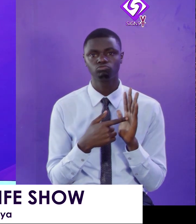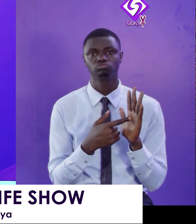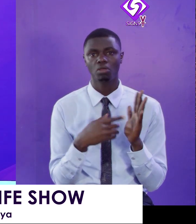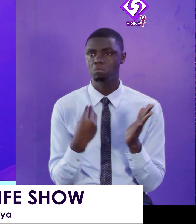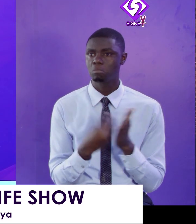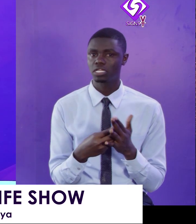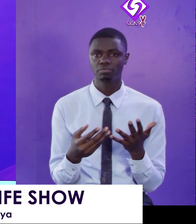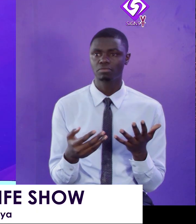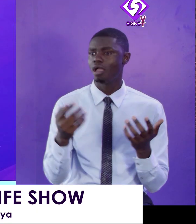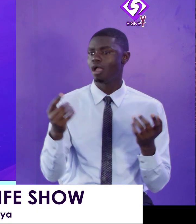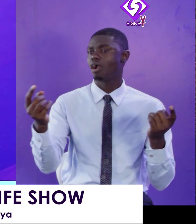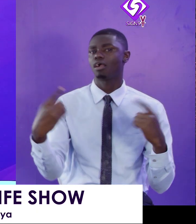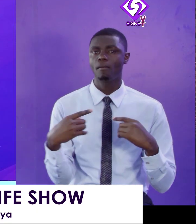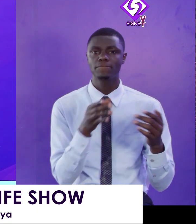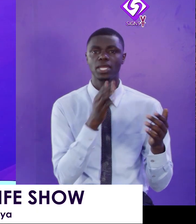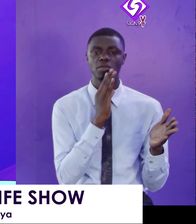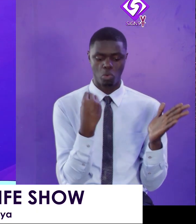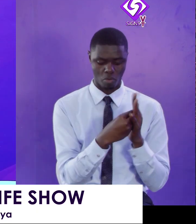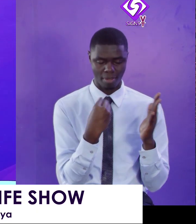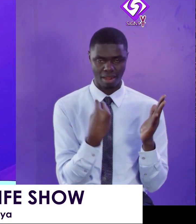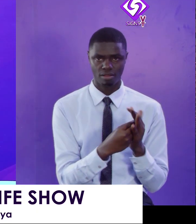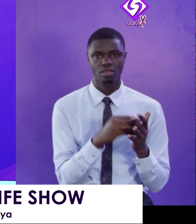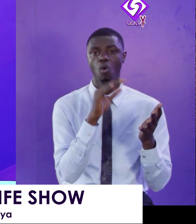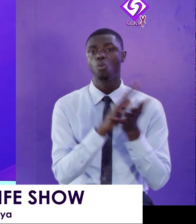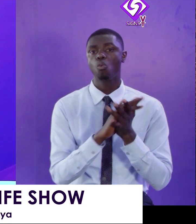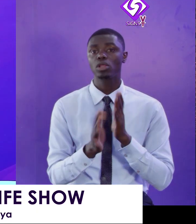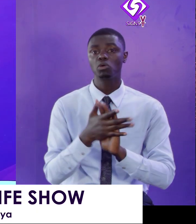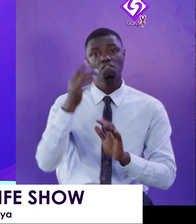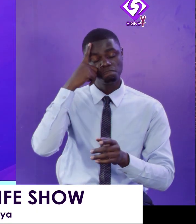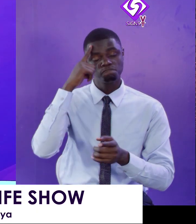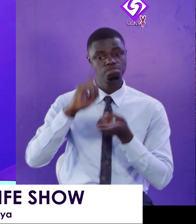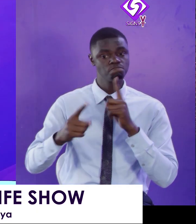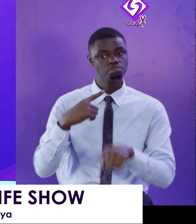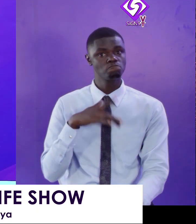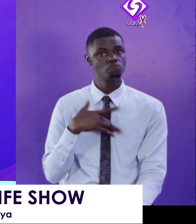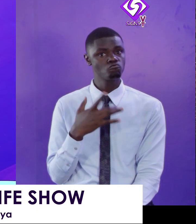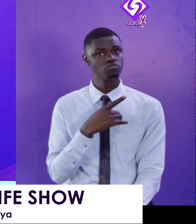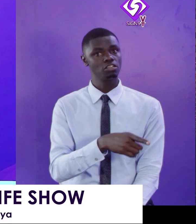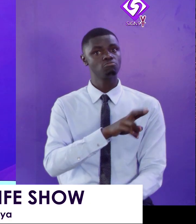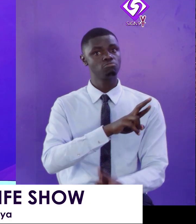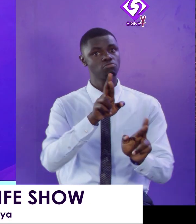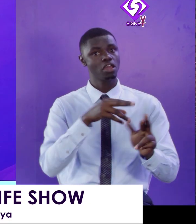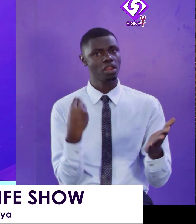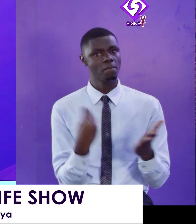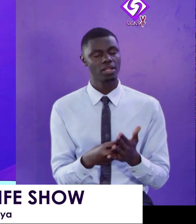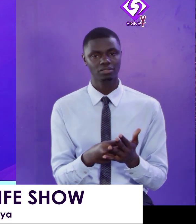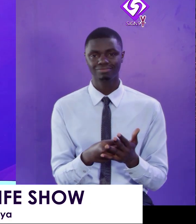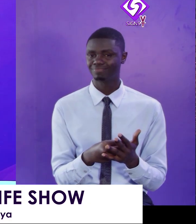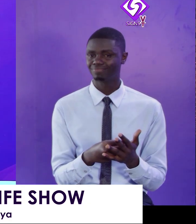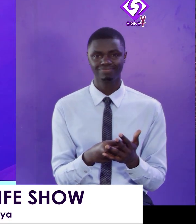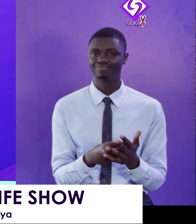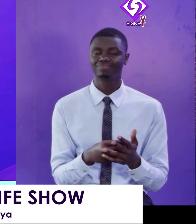come and borrow this money. Already without thinking, you feel this is ready money. But that is not how it